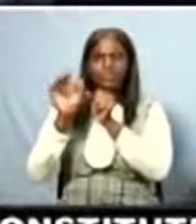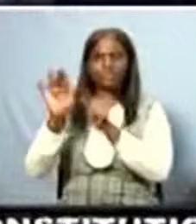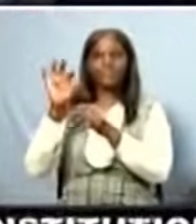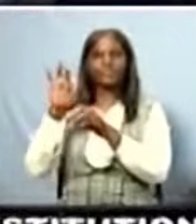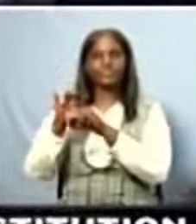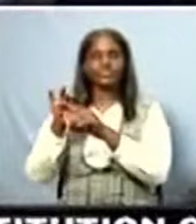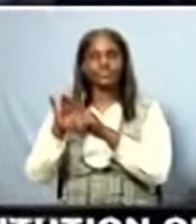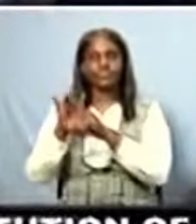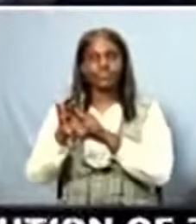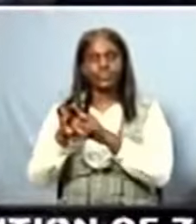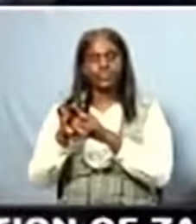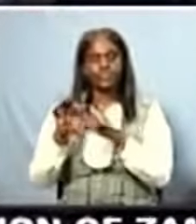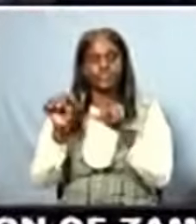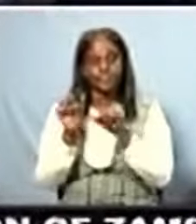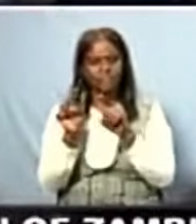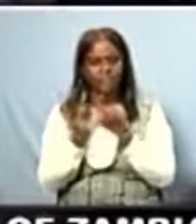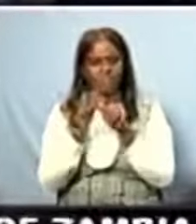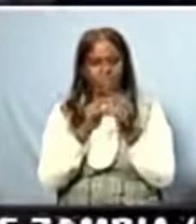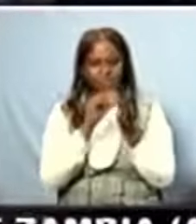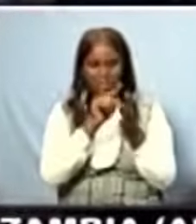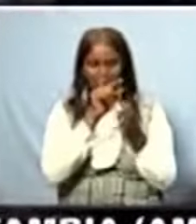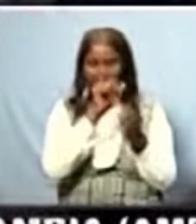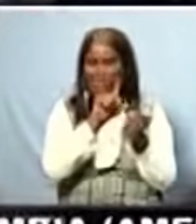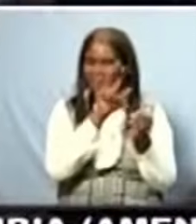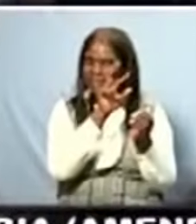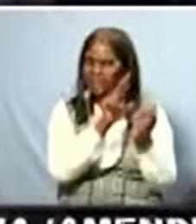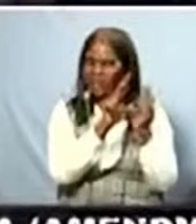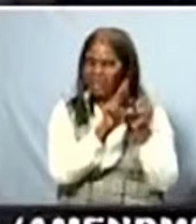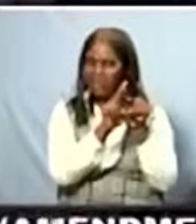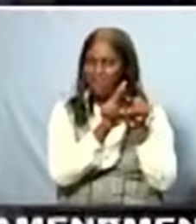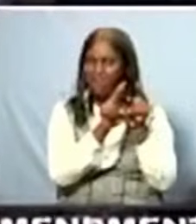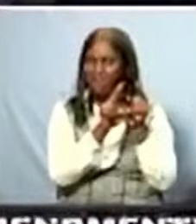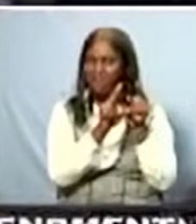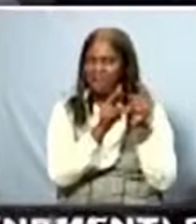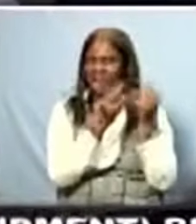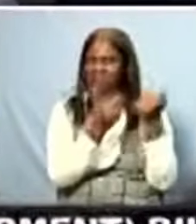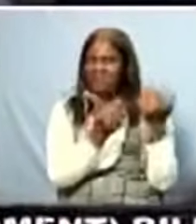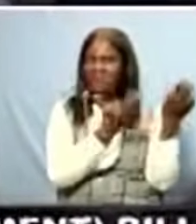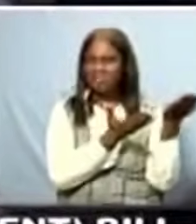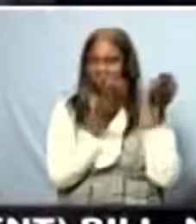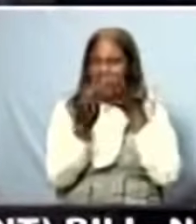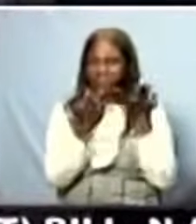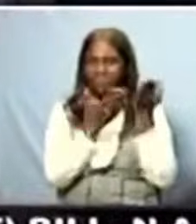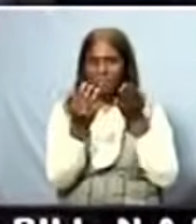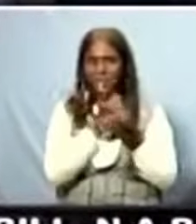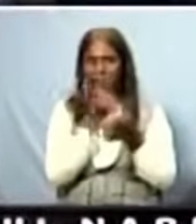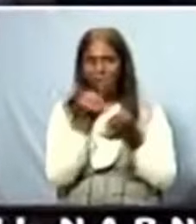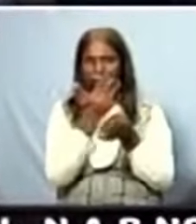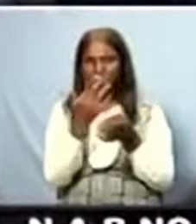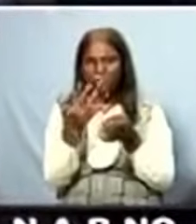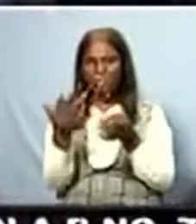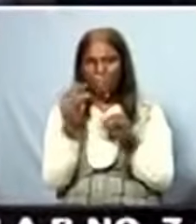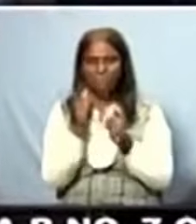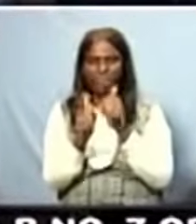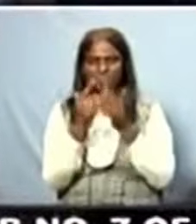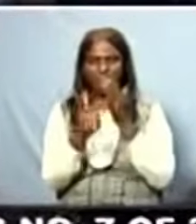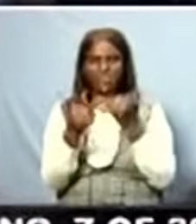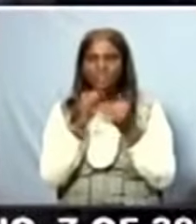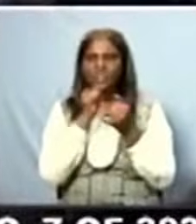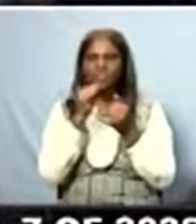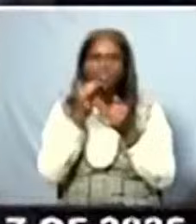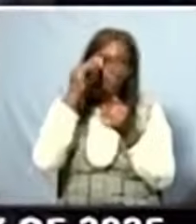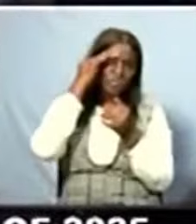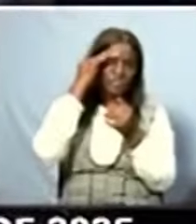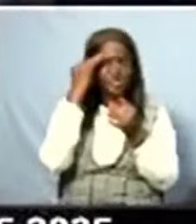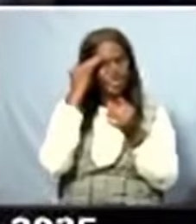election, and this PR system seems to be bringing in another dimension which is not